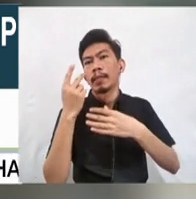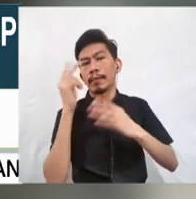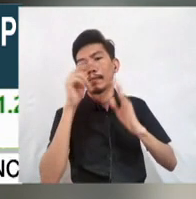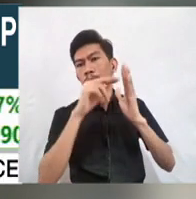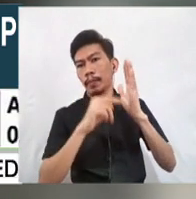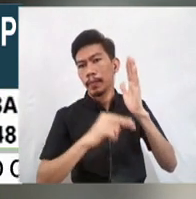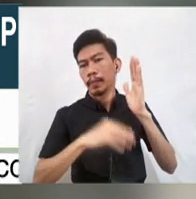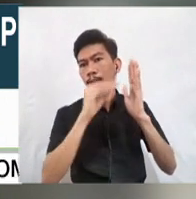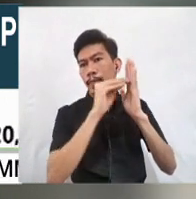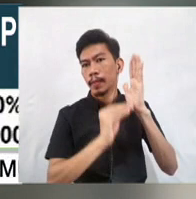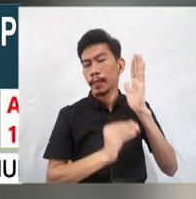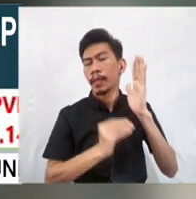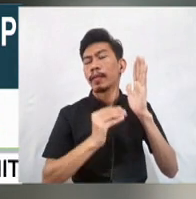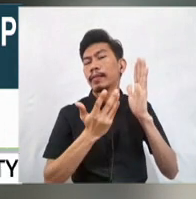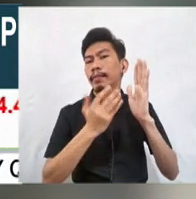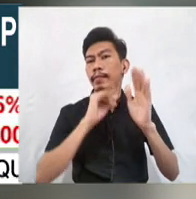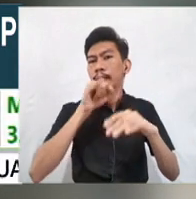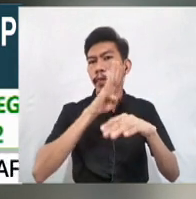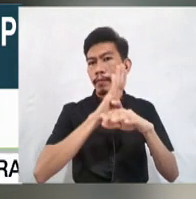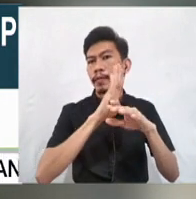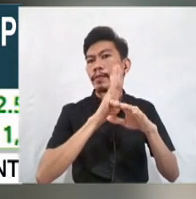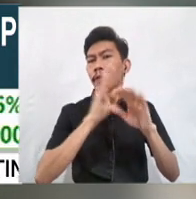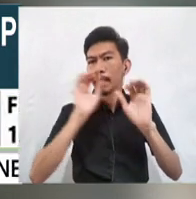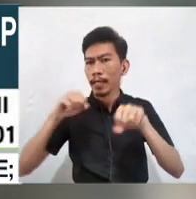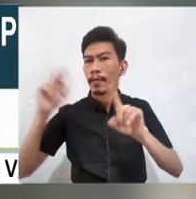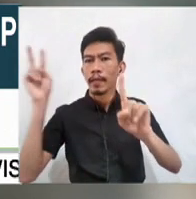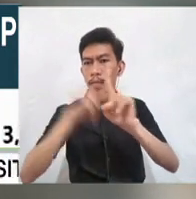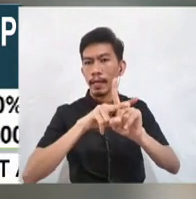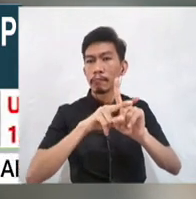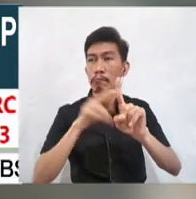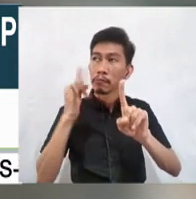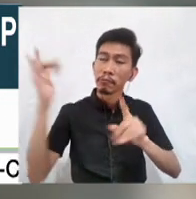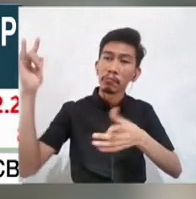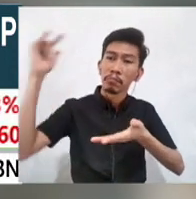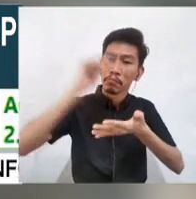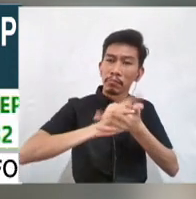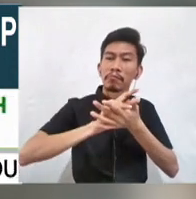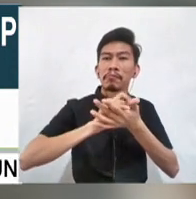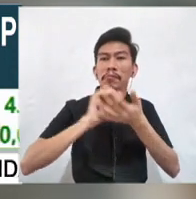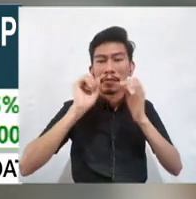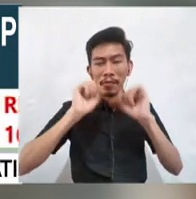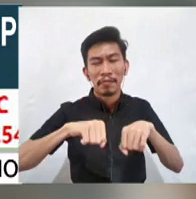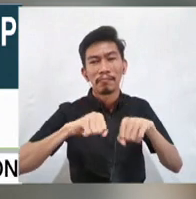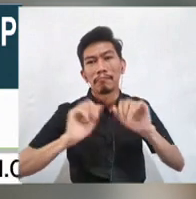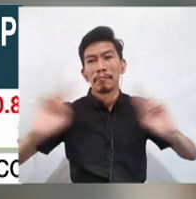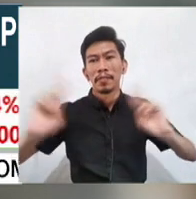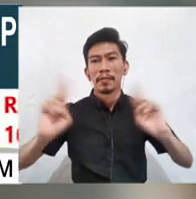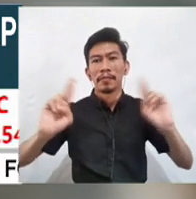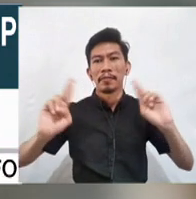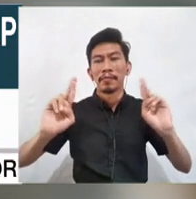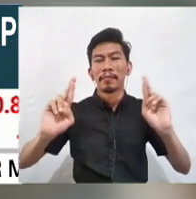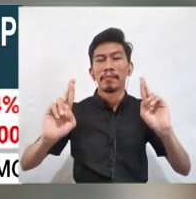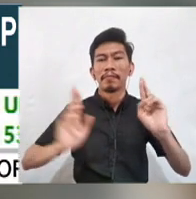program of PEZA, and can already apply. So when they come back home, they can already report to their new job in